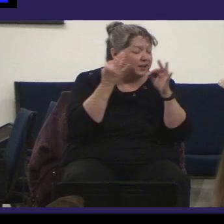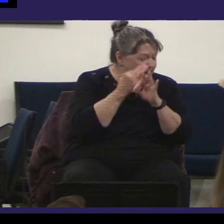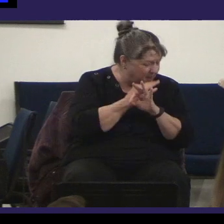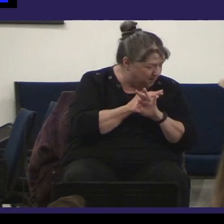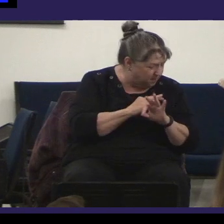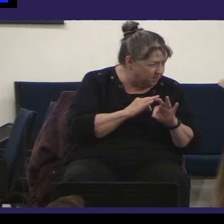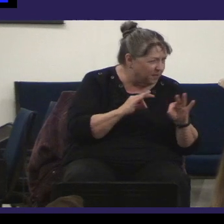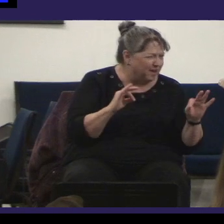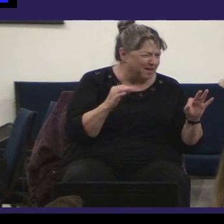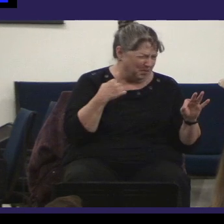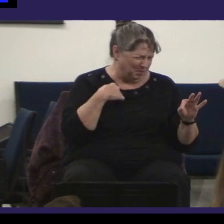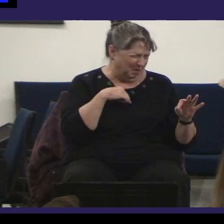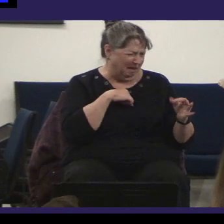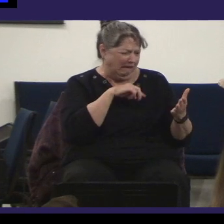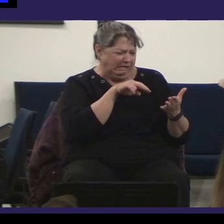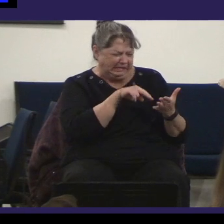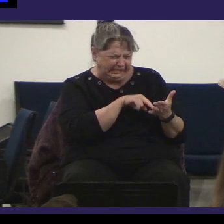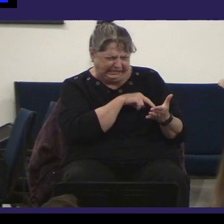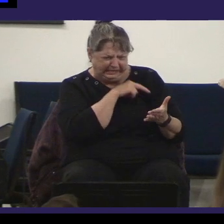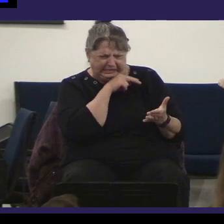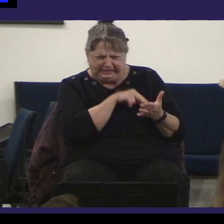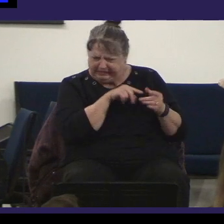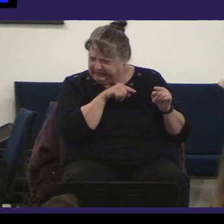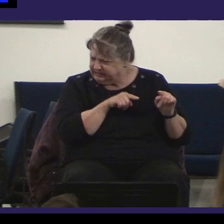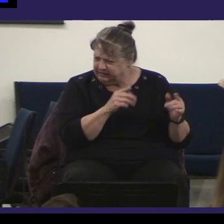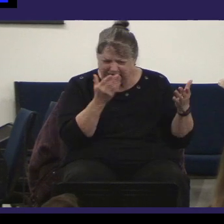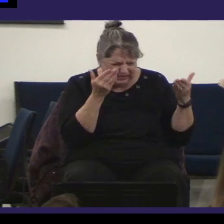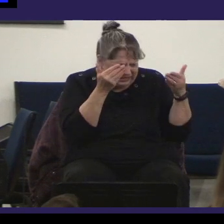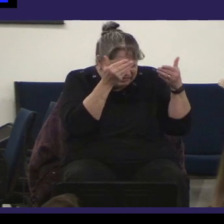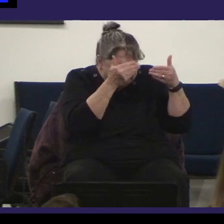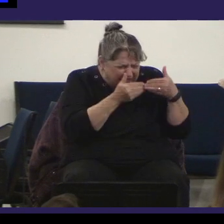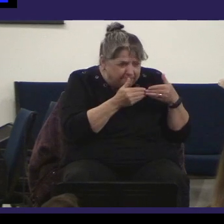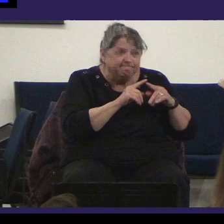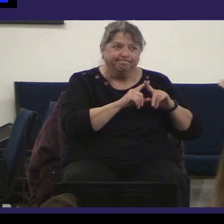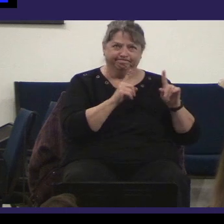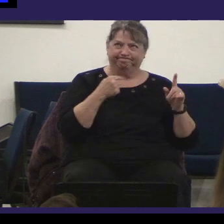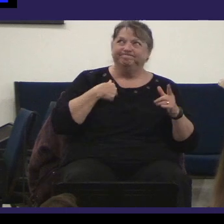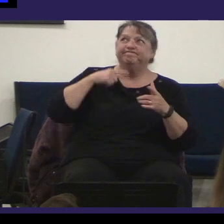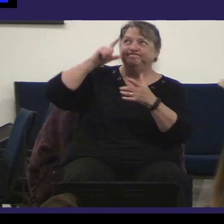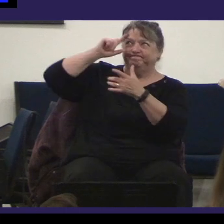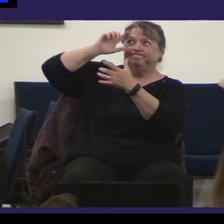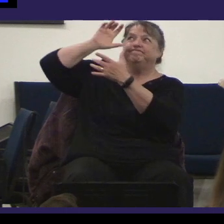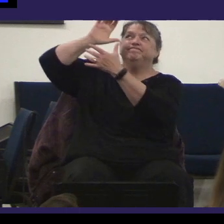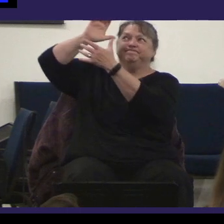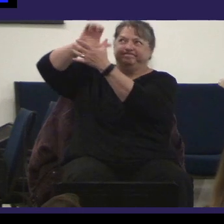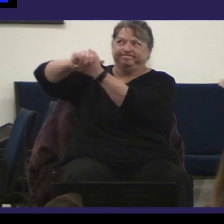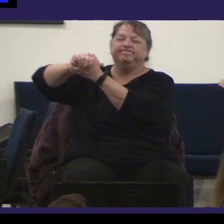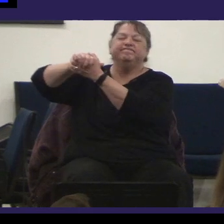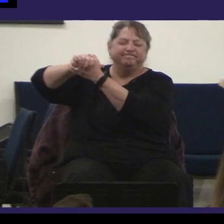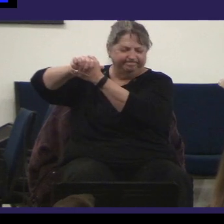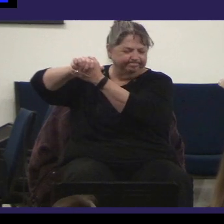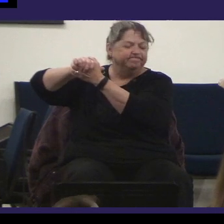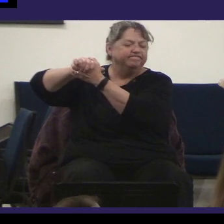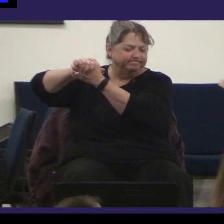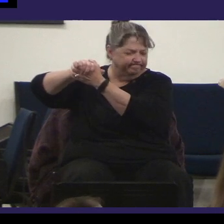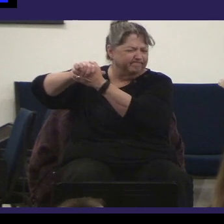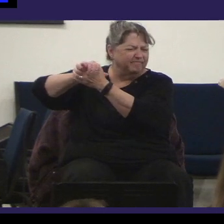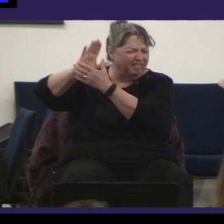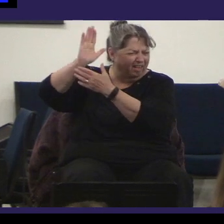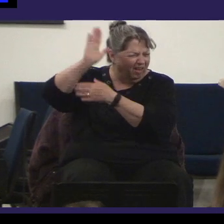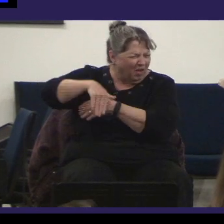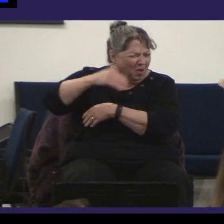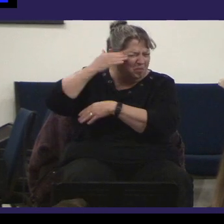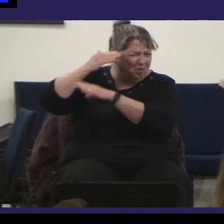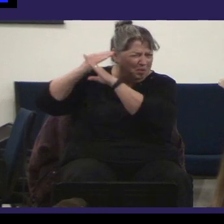We'll be dancing through the darkness, cause we believe it. Every stronghold has